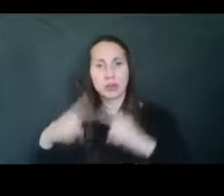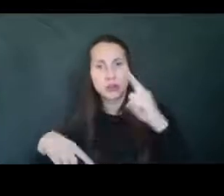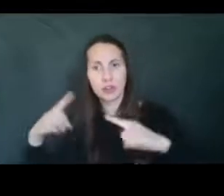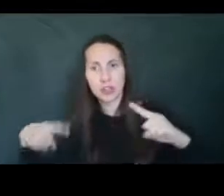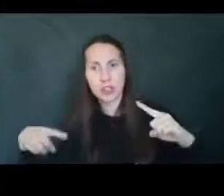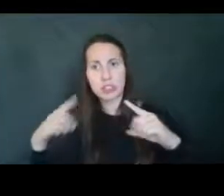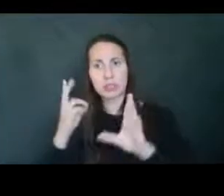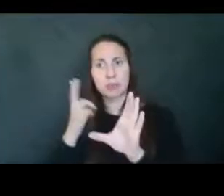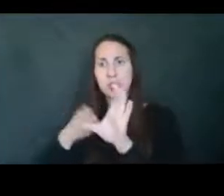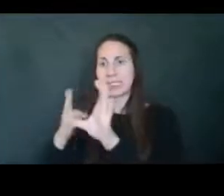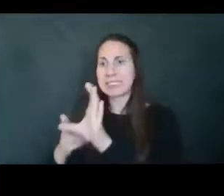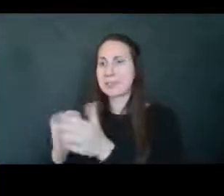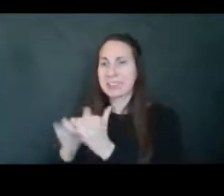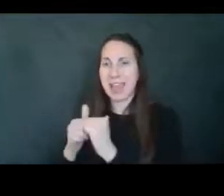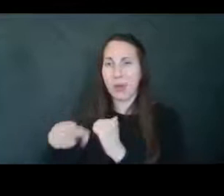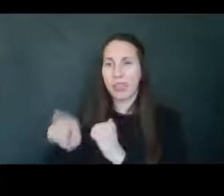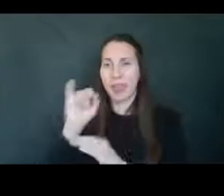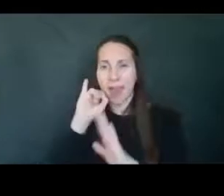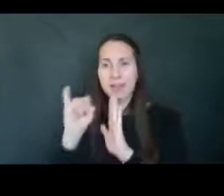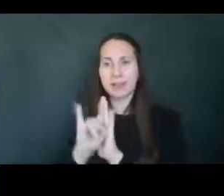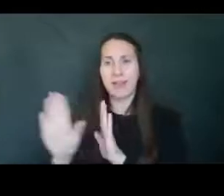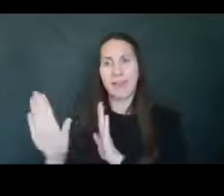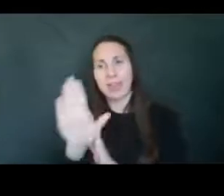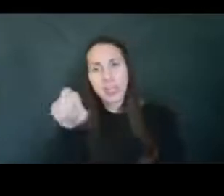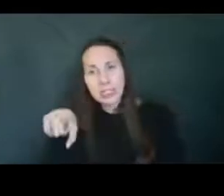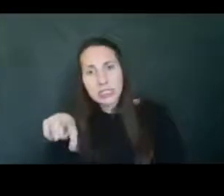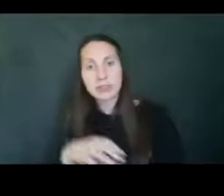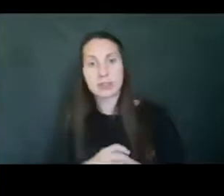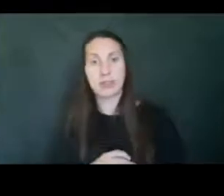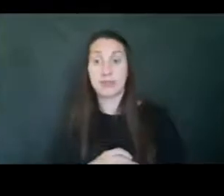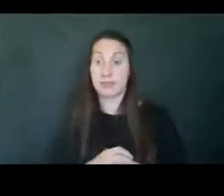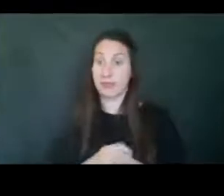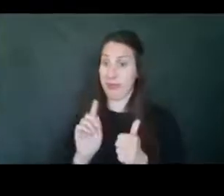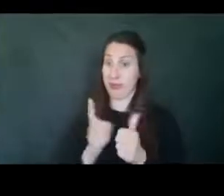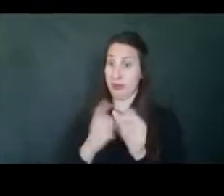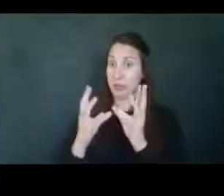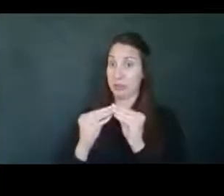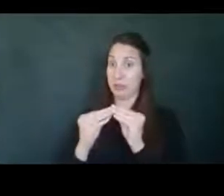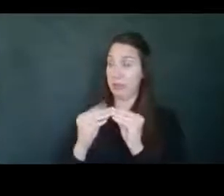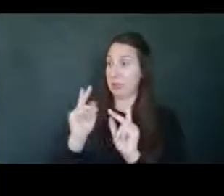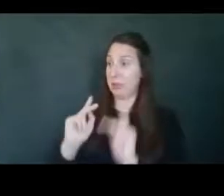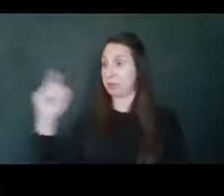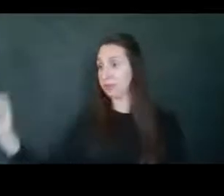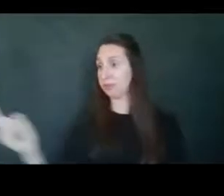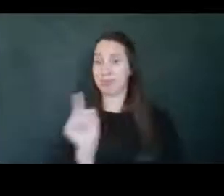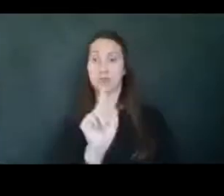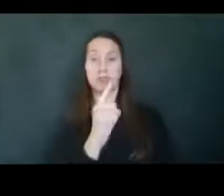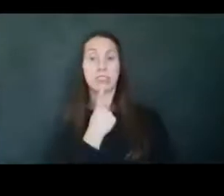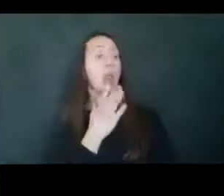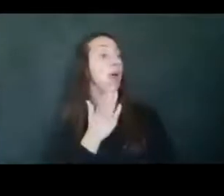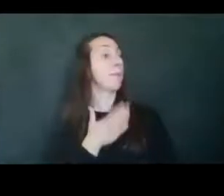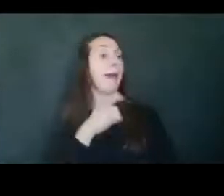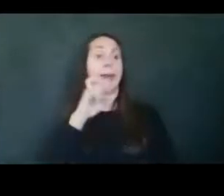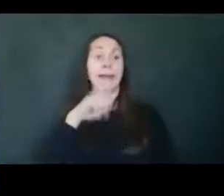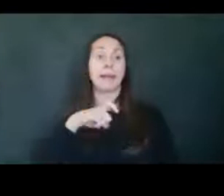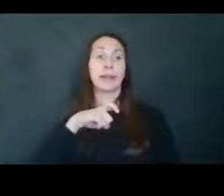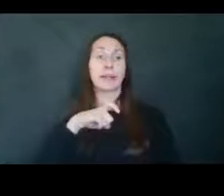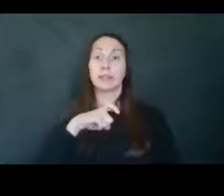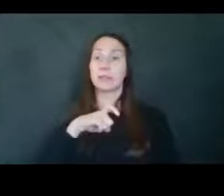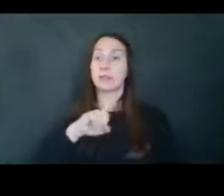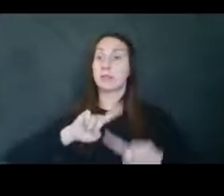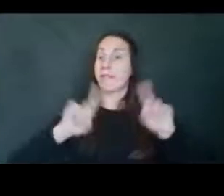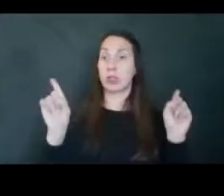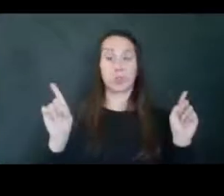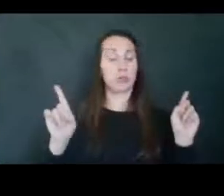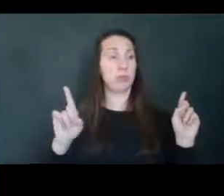all instances came to the first meeting saying, well, I think my needs are very different from everybody else's. I have a